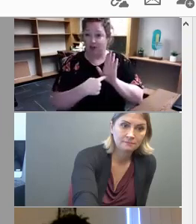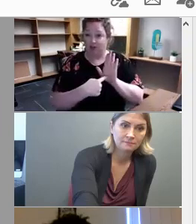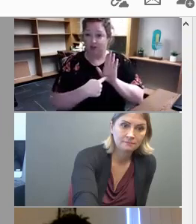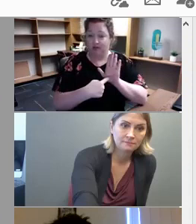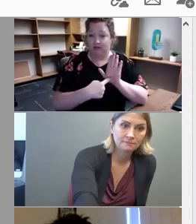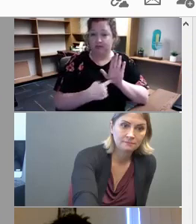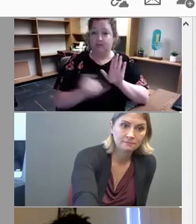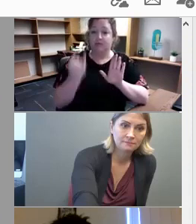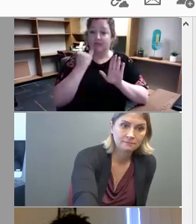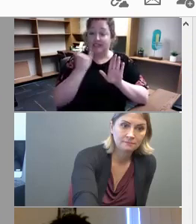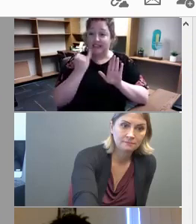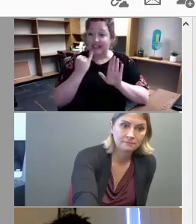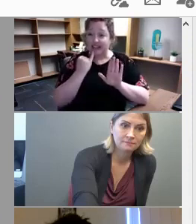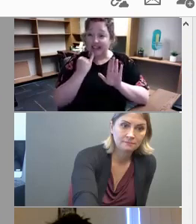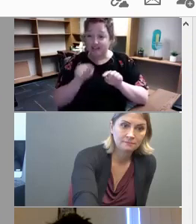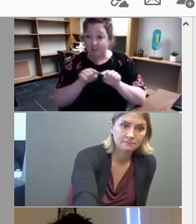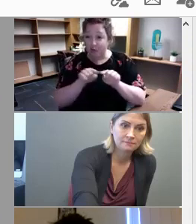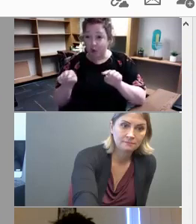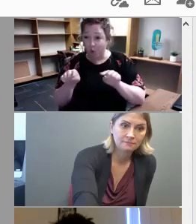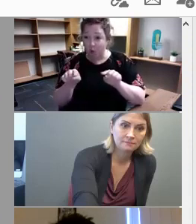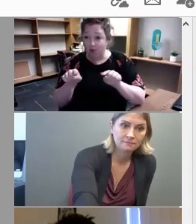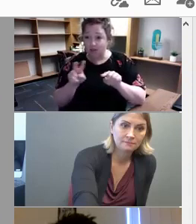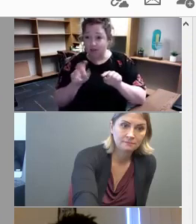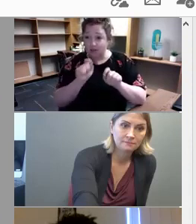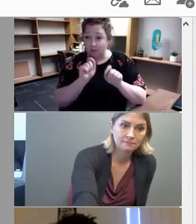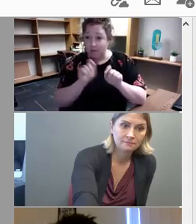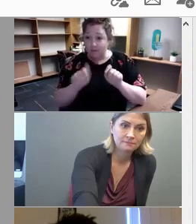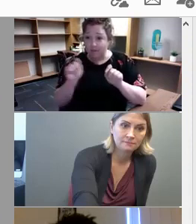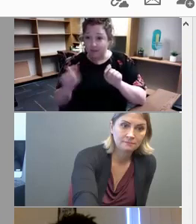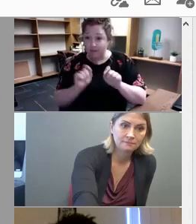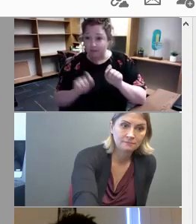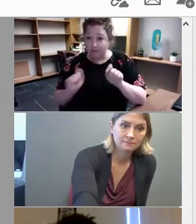of vertices belong to the same set, they would have the same parent.